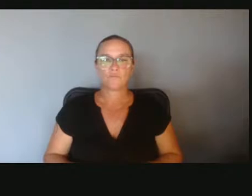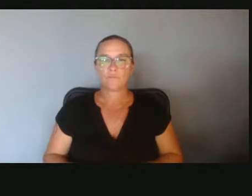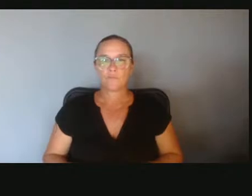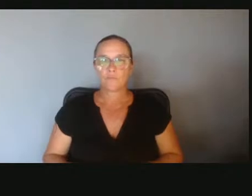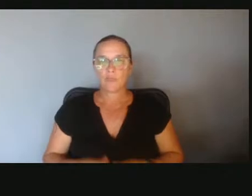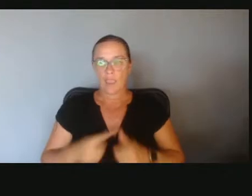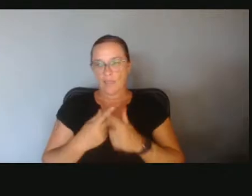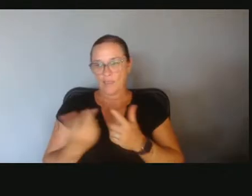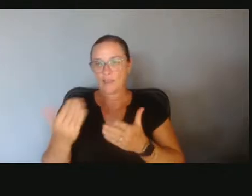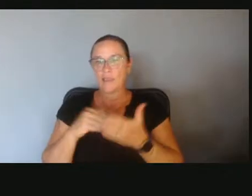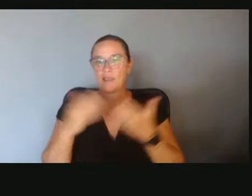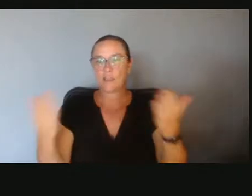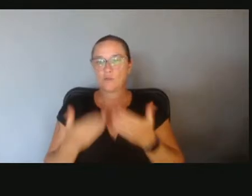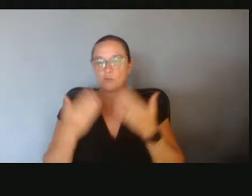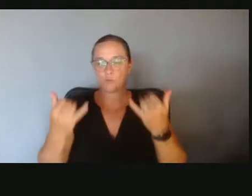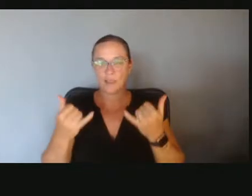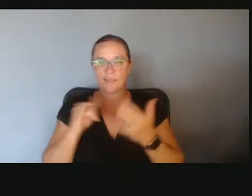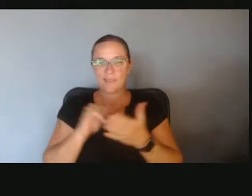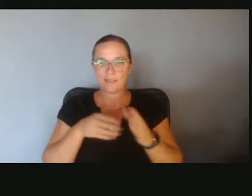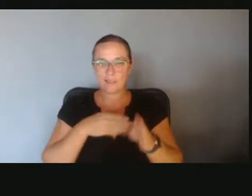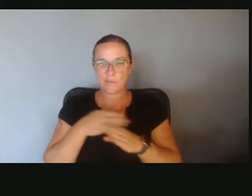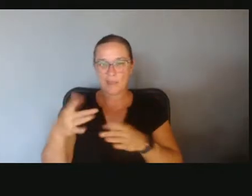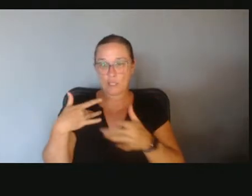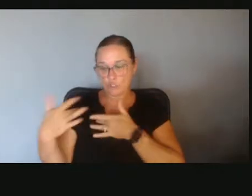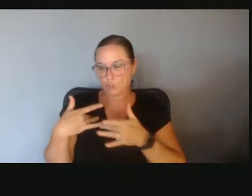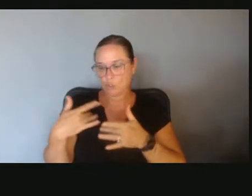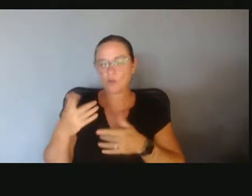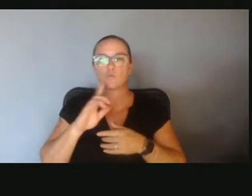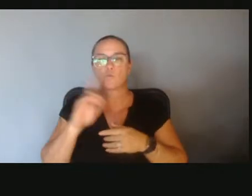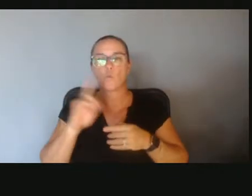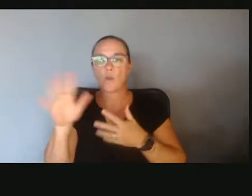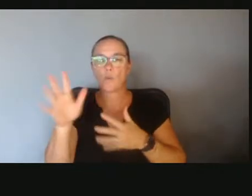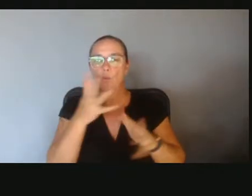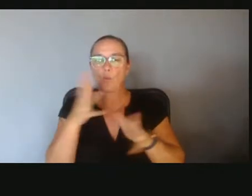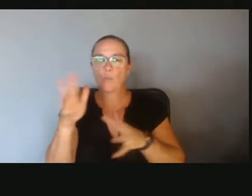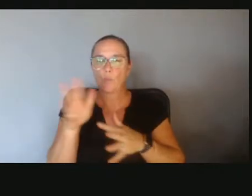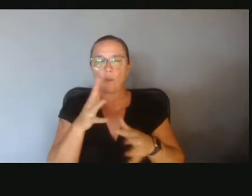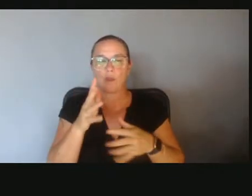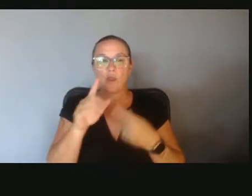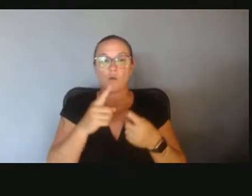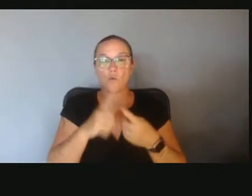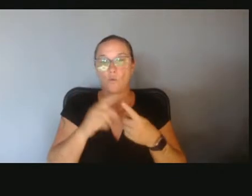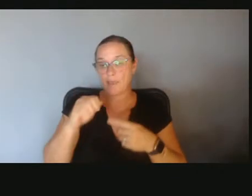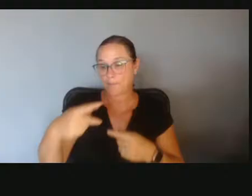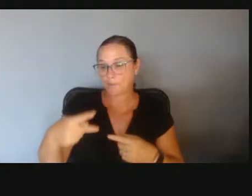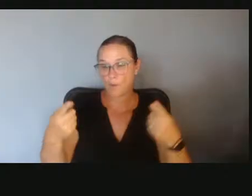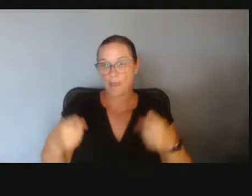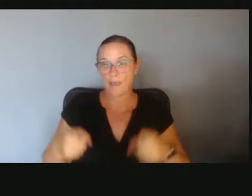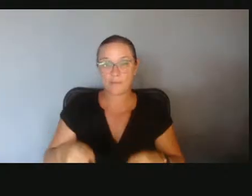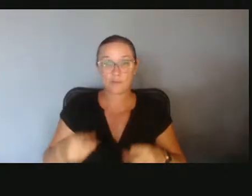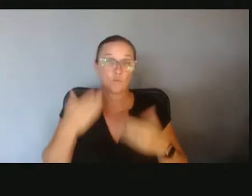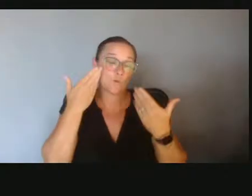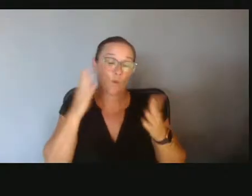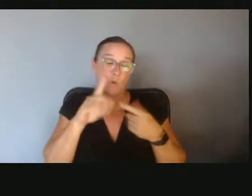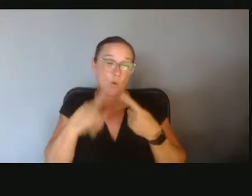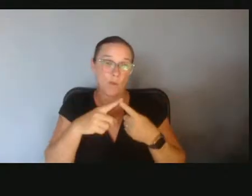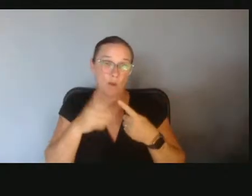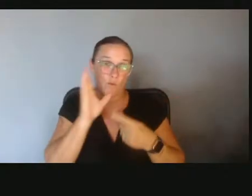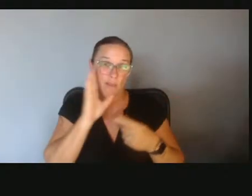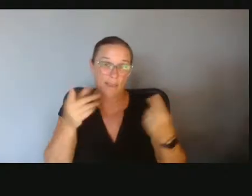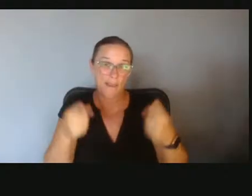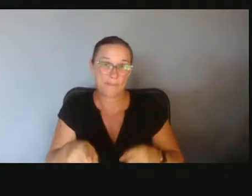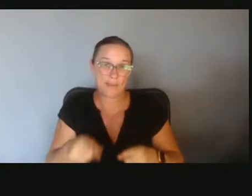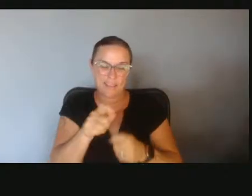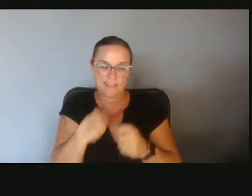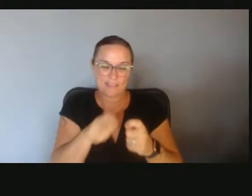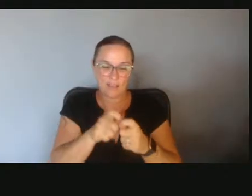today. So that's our main concern, is which direction the winds are blowing when this episode may occur. We don't know when it's going to occur exactly.